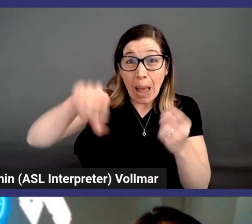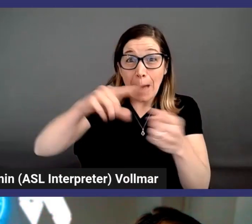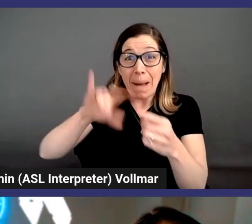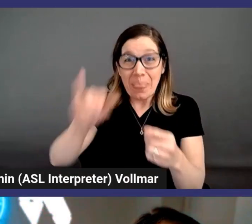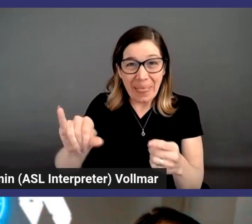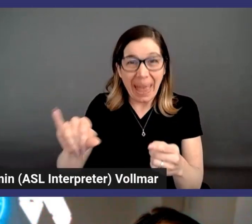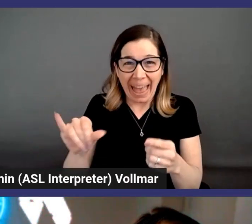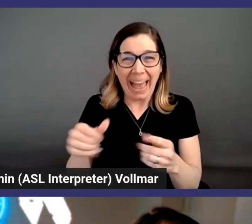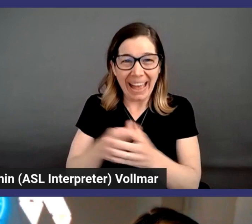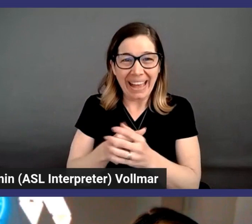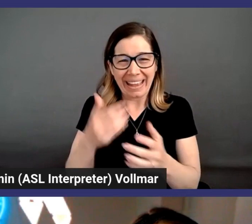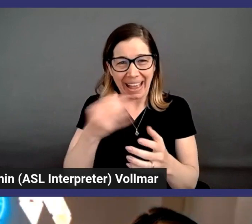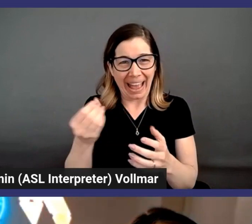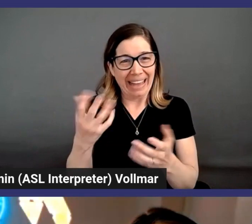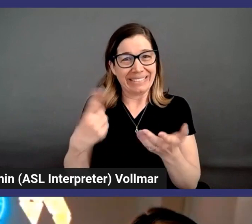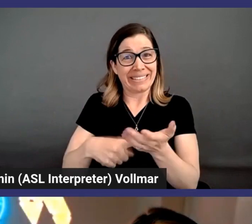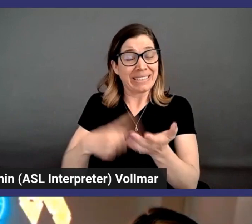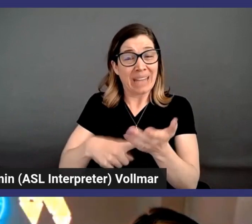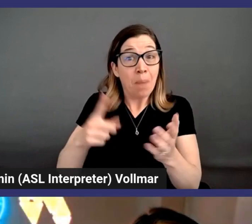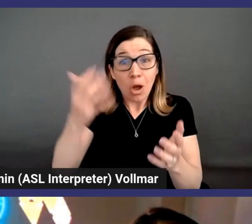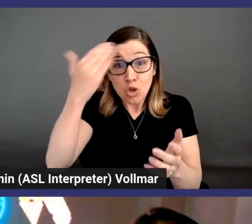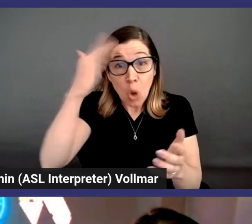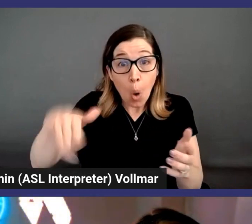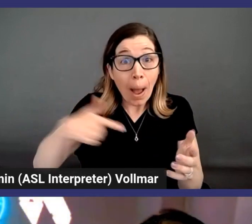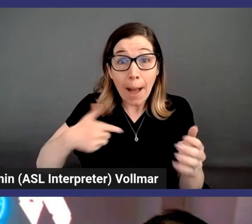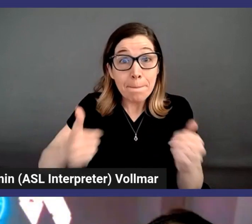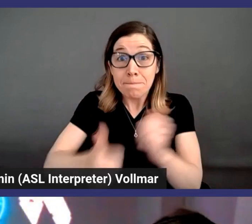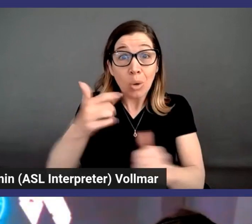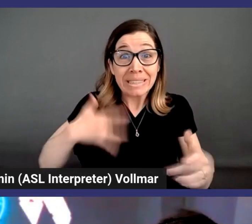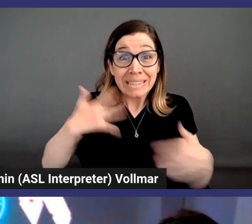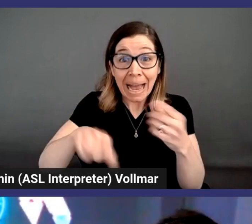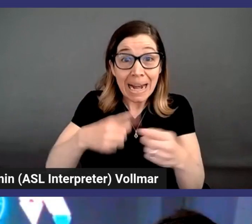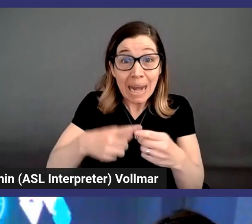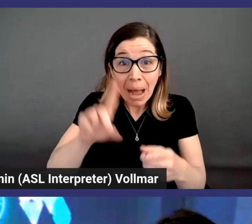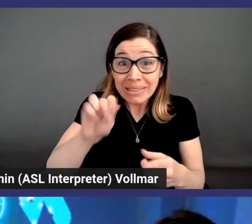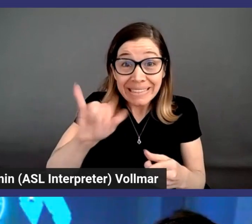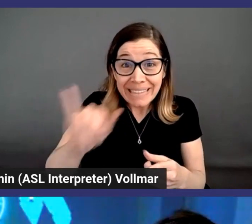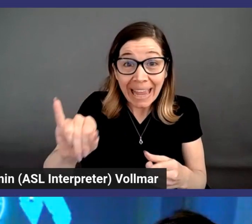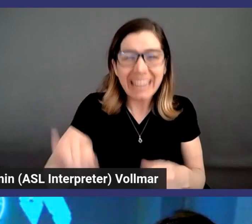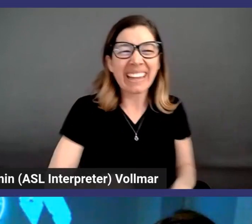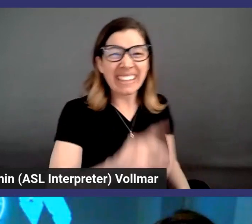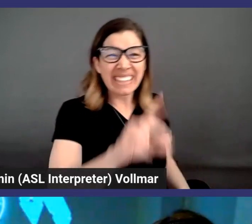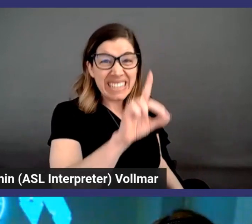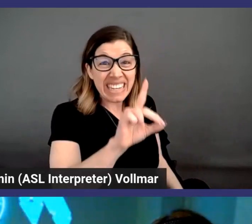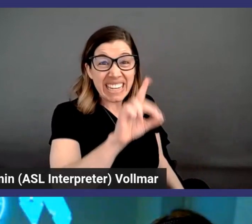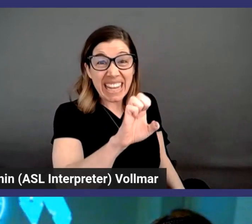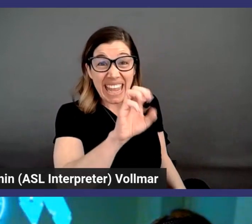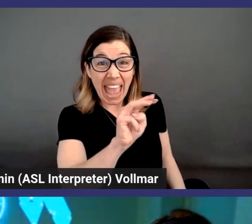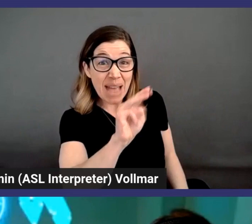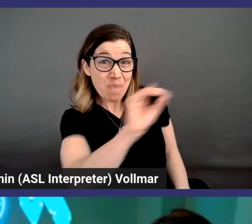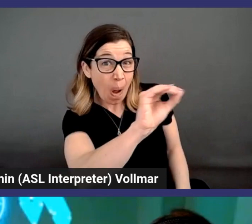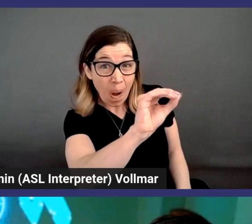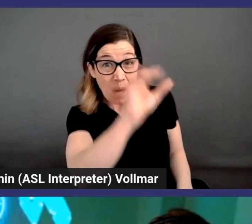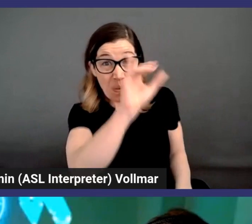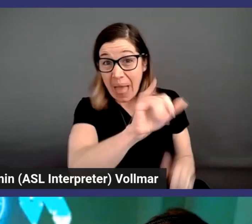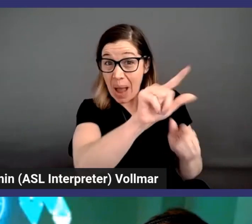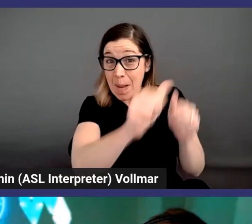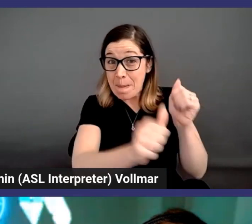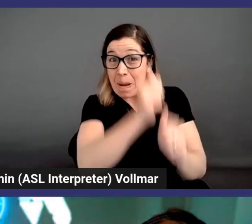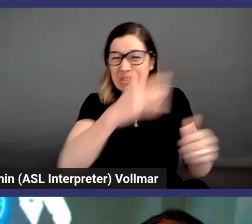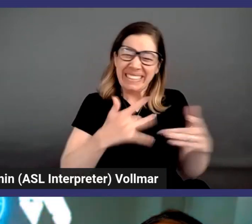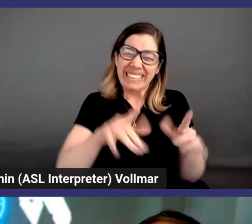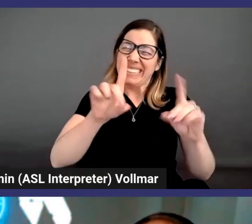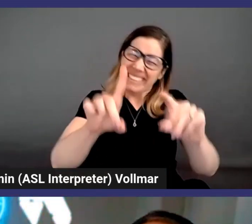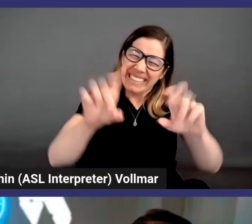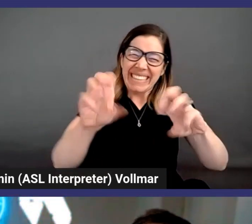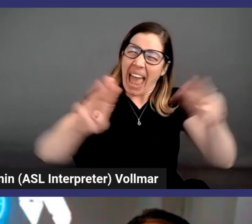you. But you know what I'm most excited about, Danny? I think it might be a DEMO. Is that what you're most excited about? Demo.